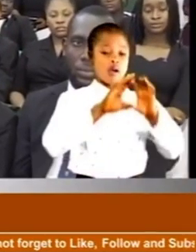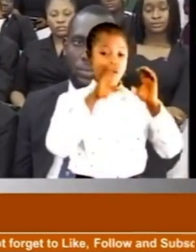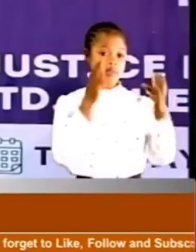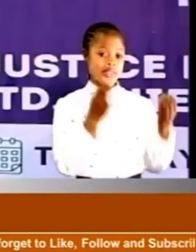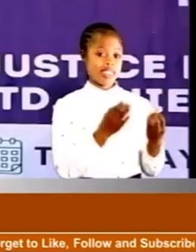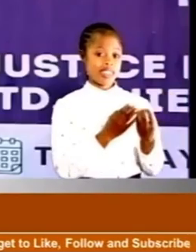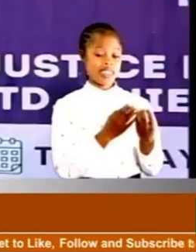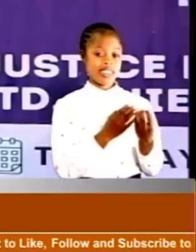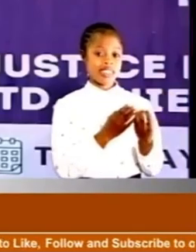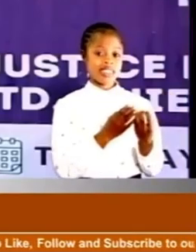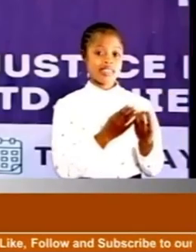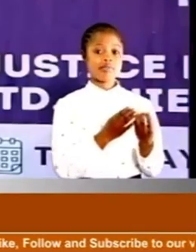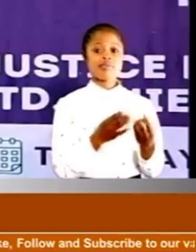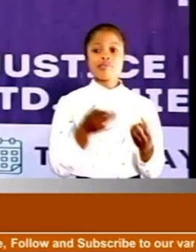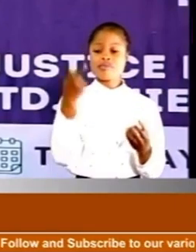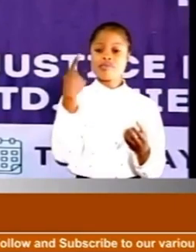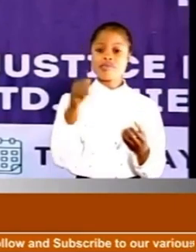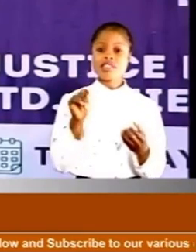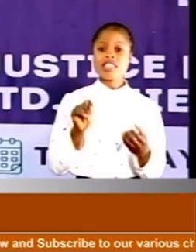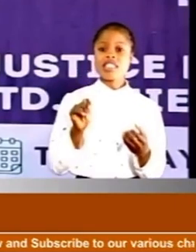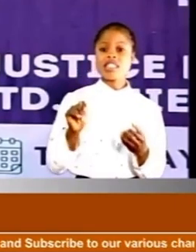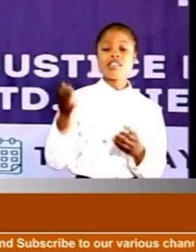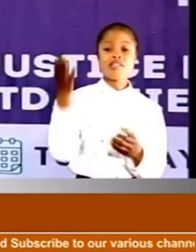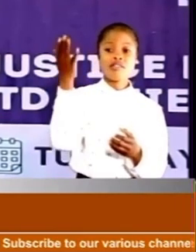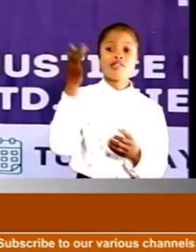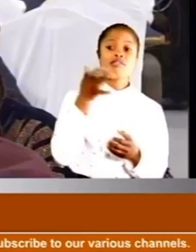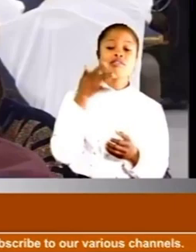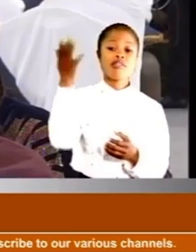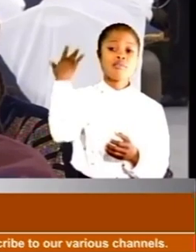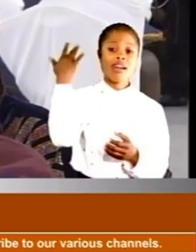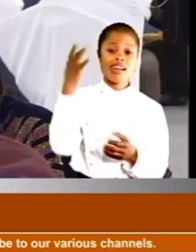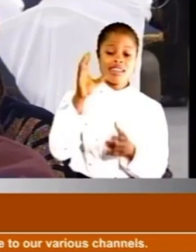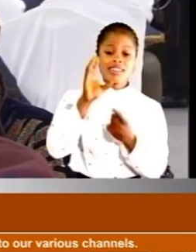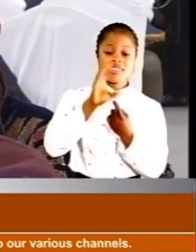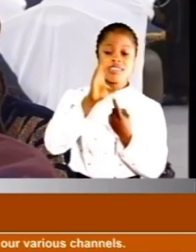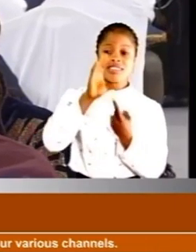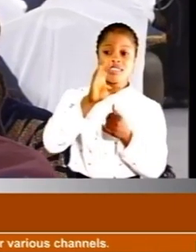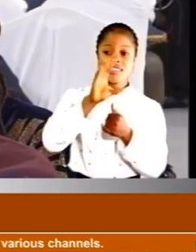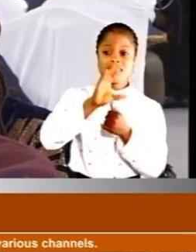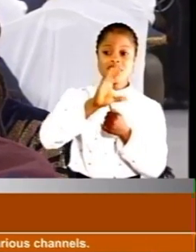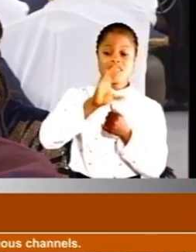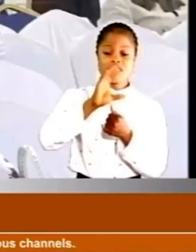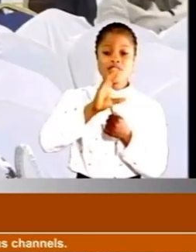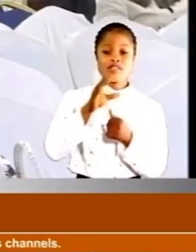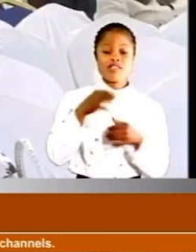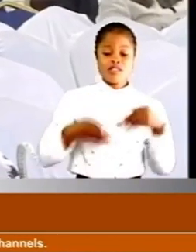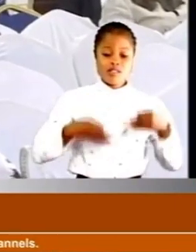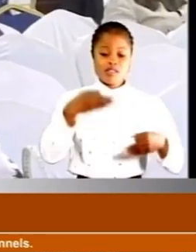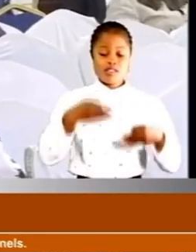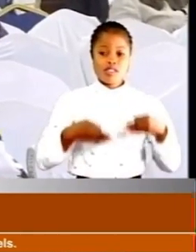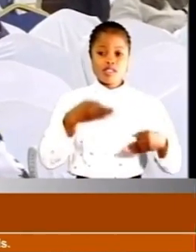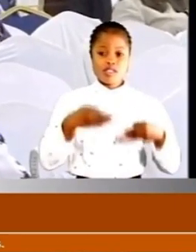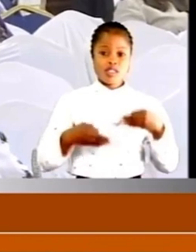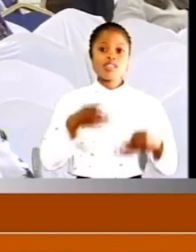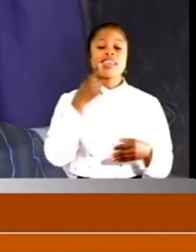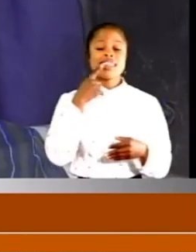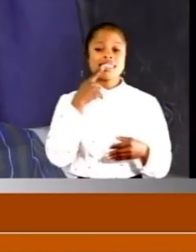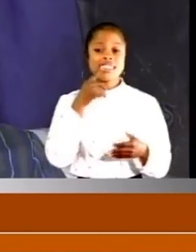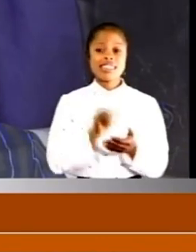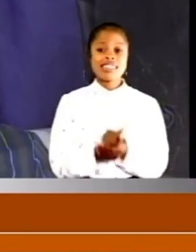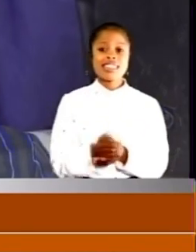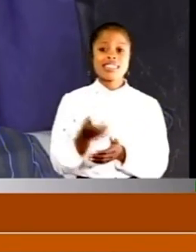State, in her lecture on keeping abreast of emerging legal trends, notes that the integration of technology into